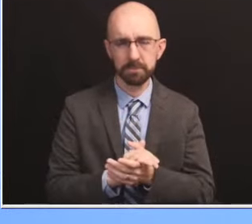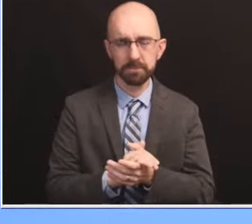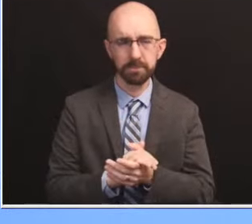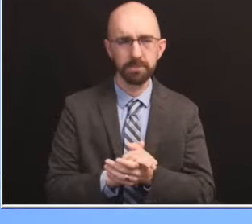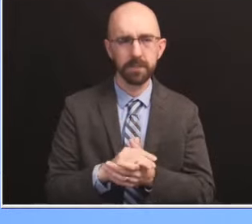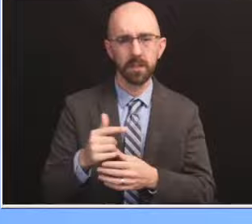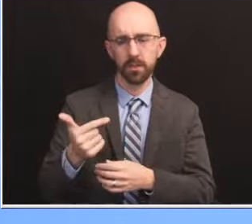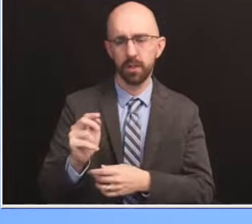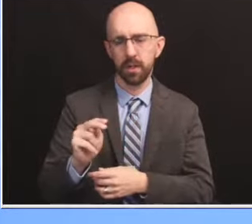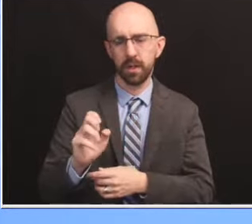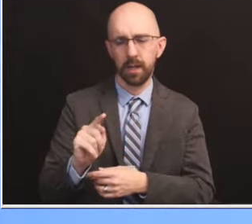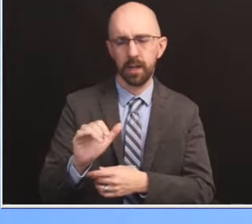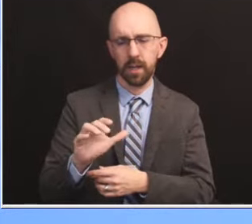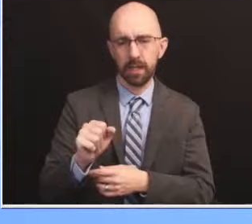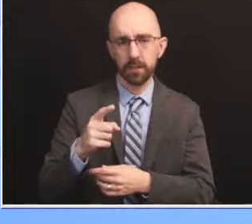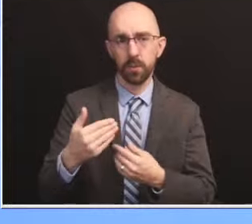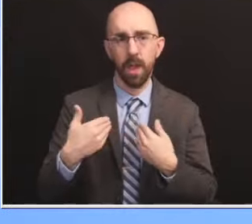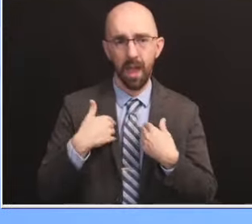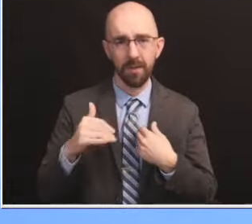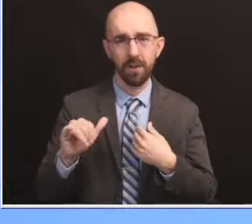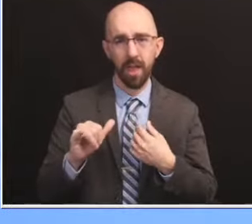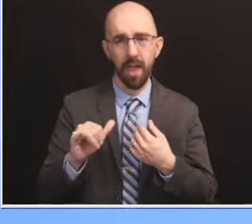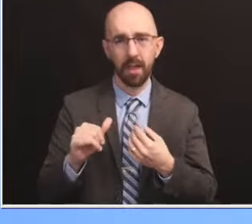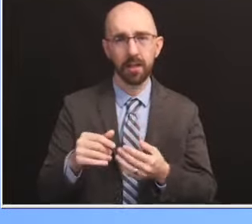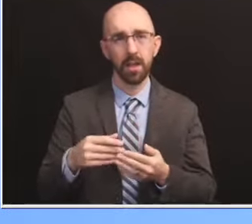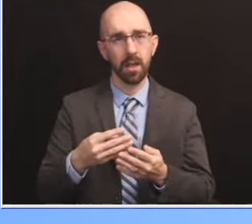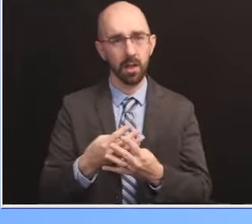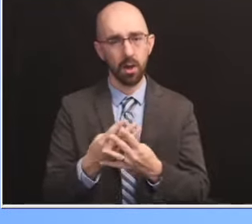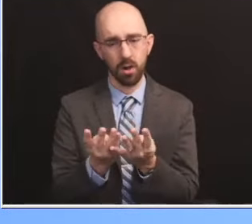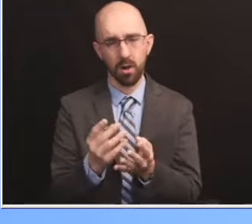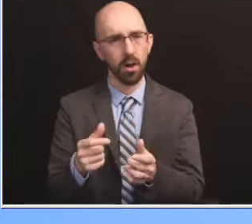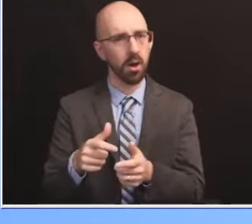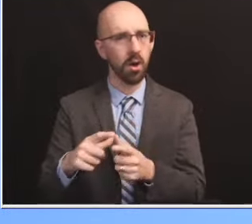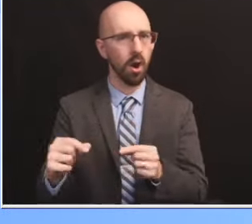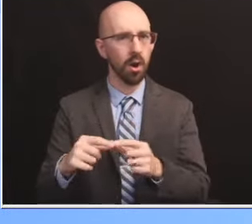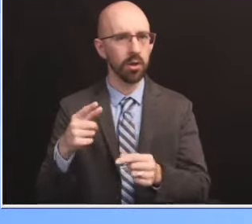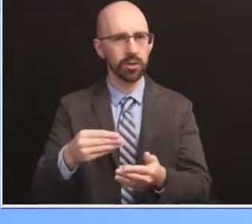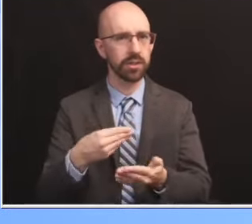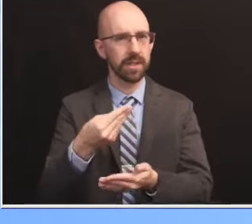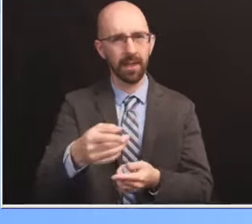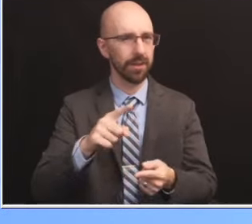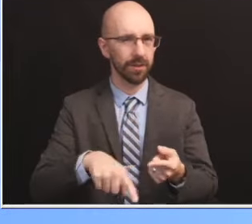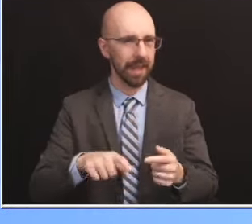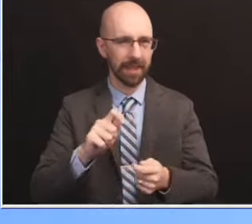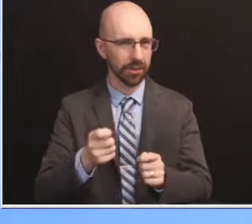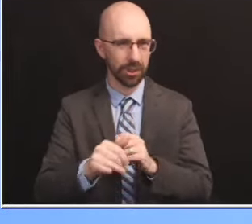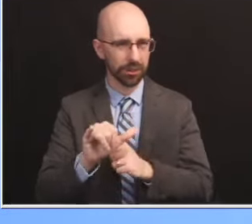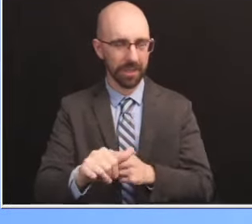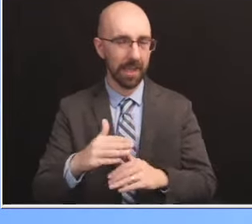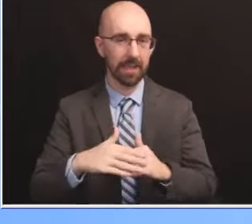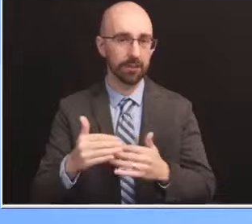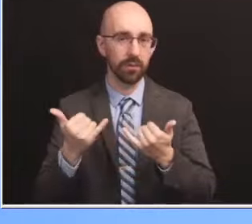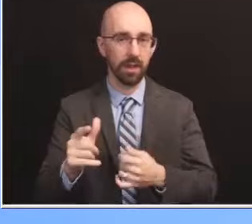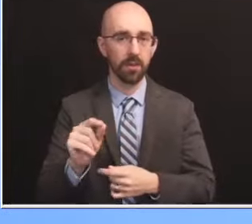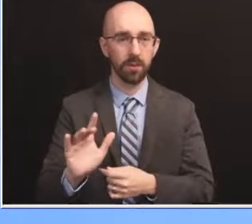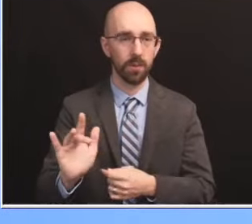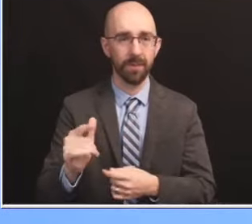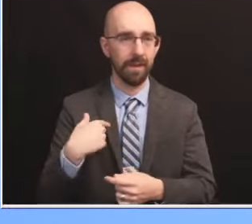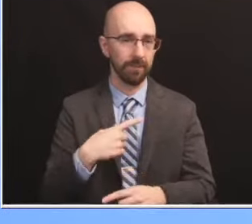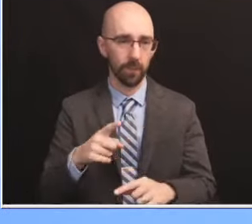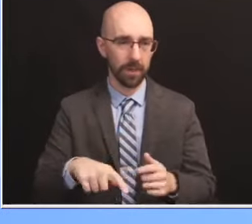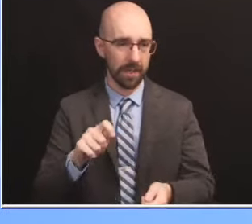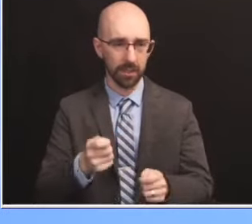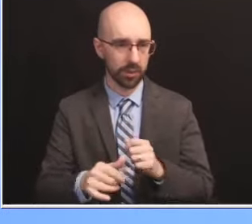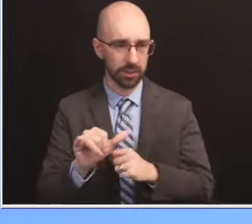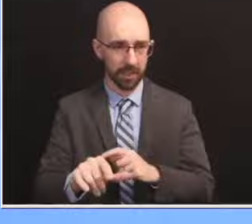genetics that you have are kind of like the cards that you're dealt, right? So you can't really change that, at least not right now. In 2025, we can't change that, right? But how you